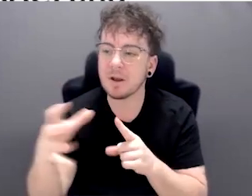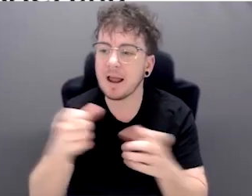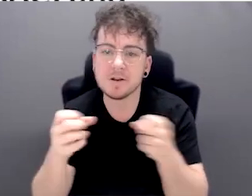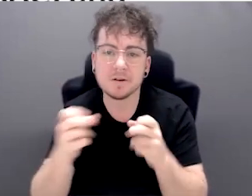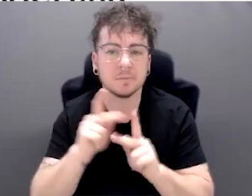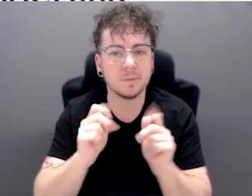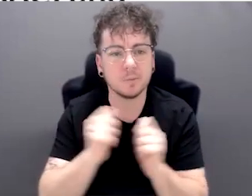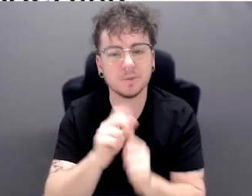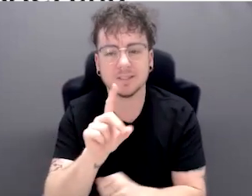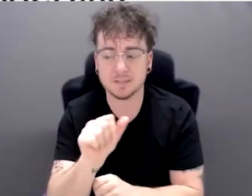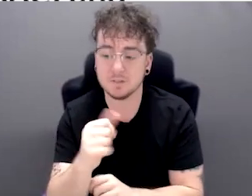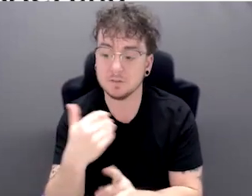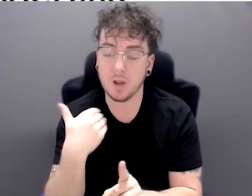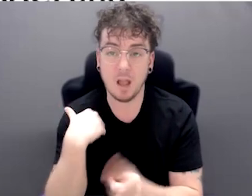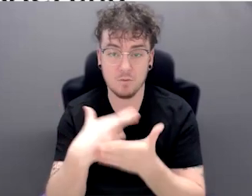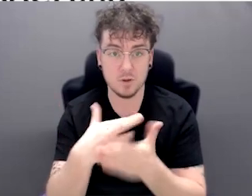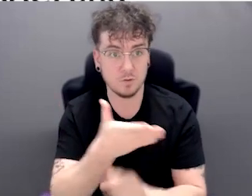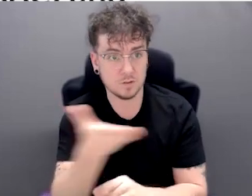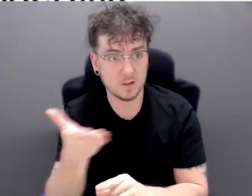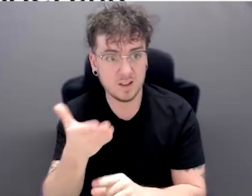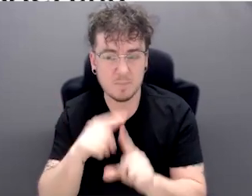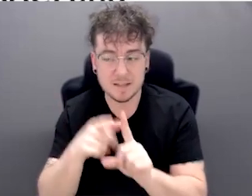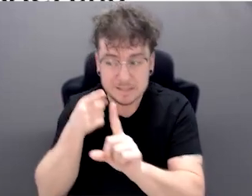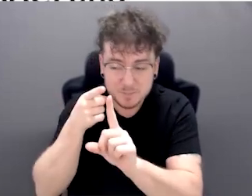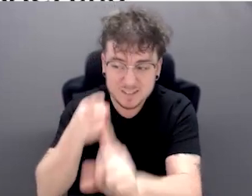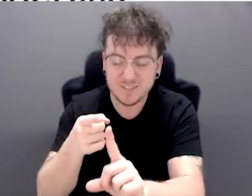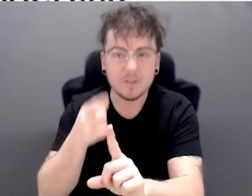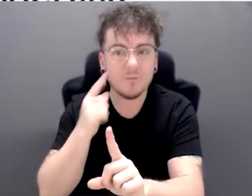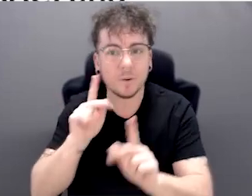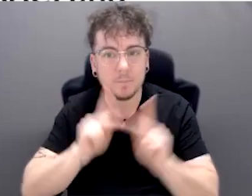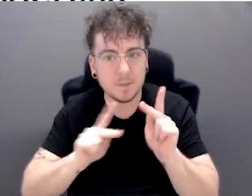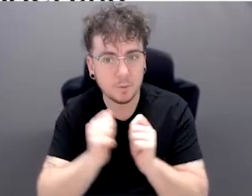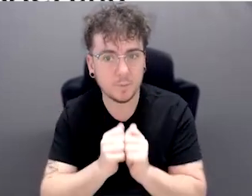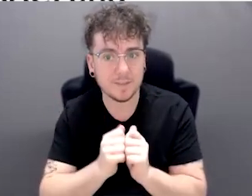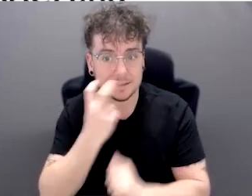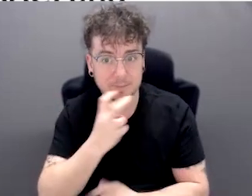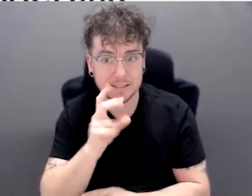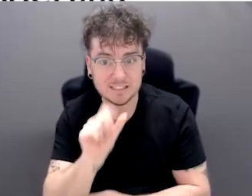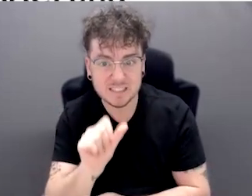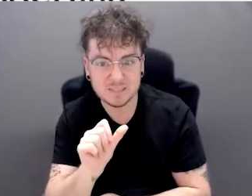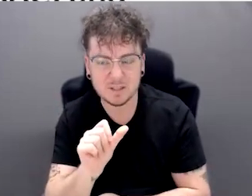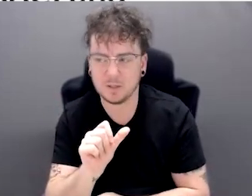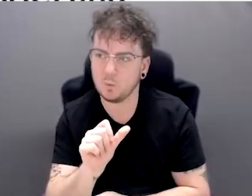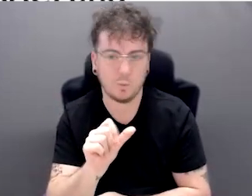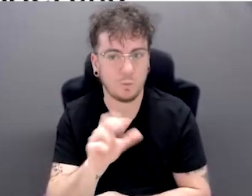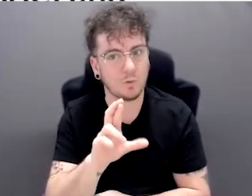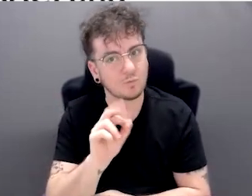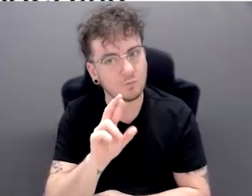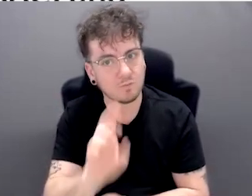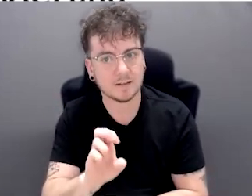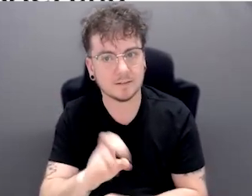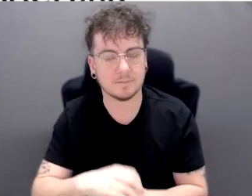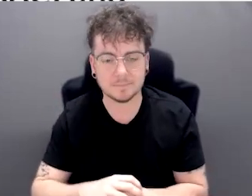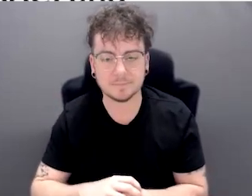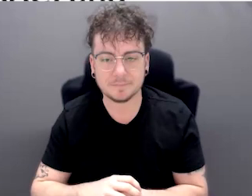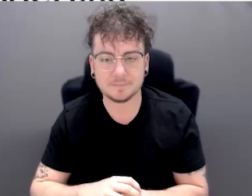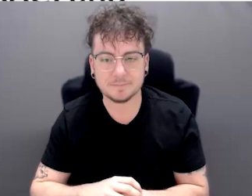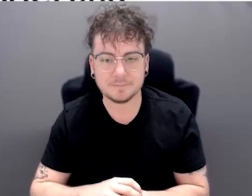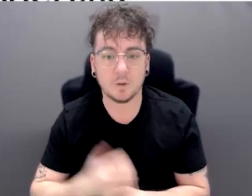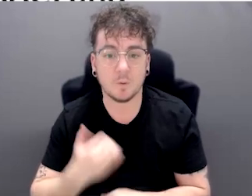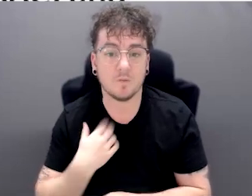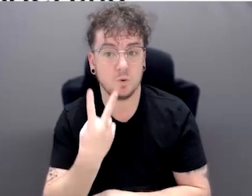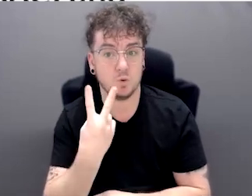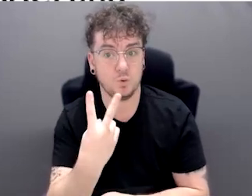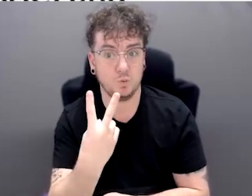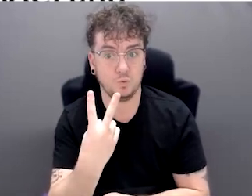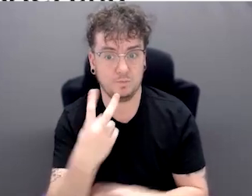currently available, resources specific to hiring individuals with speech disabilities are sparse. Only 2 resources